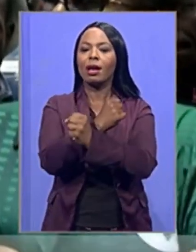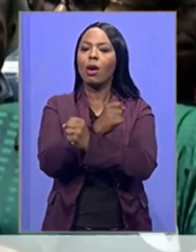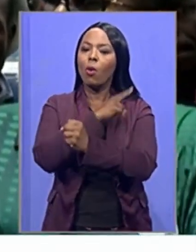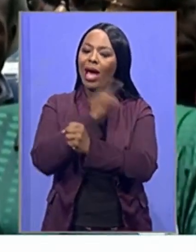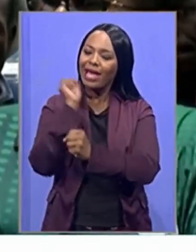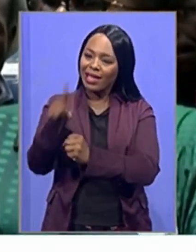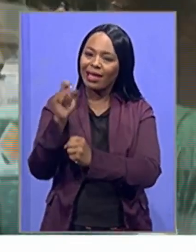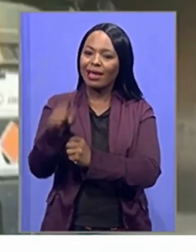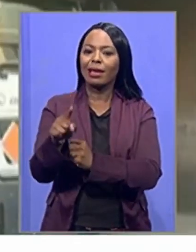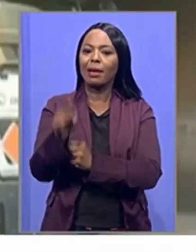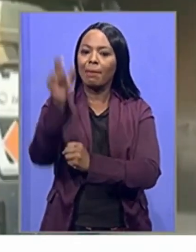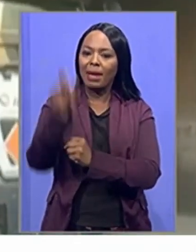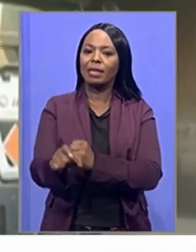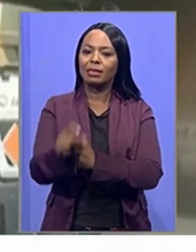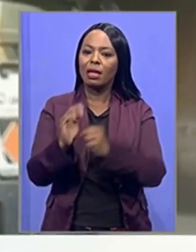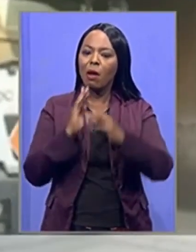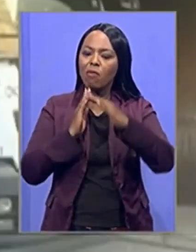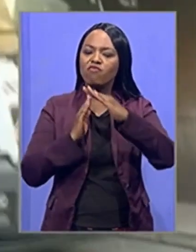fatal explosion.